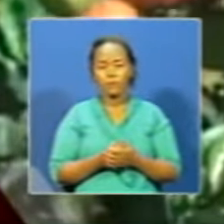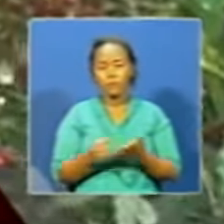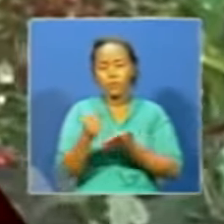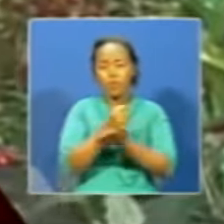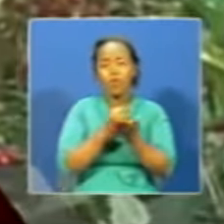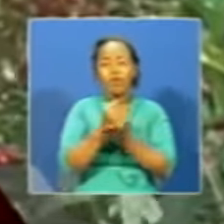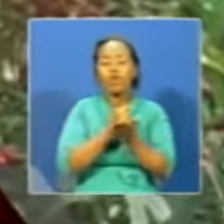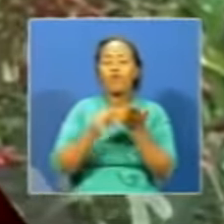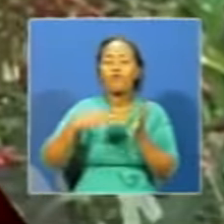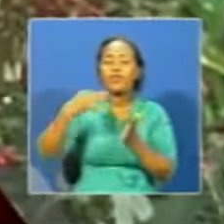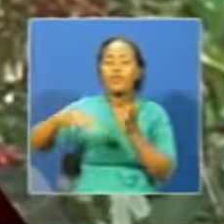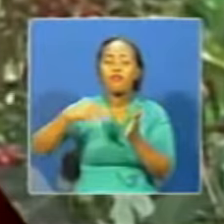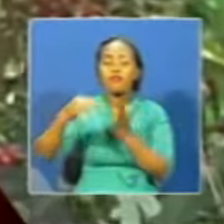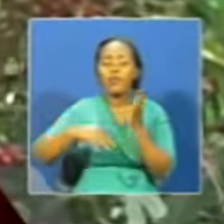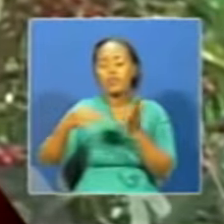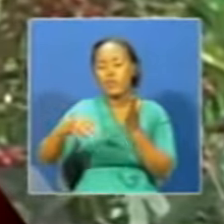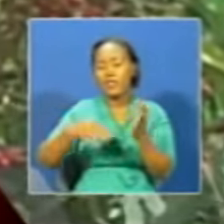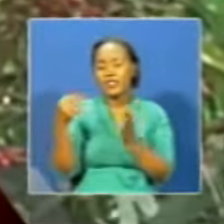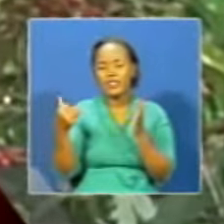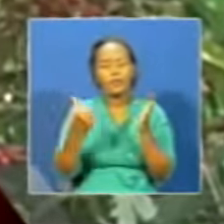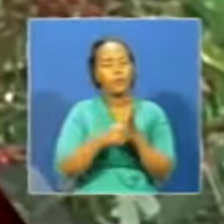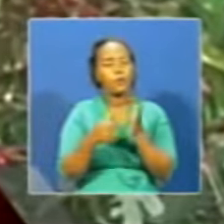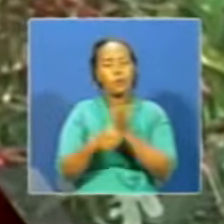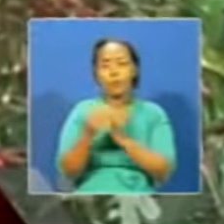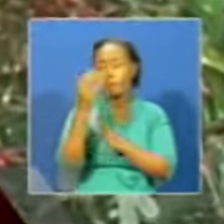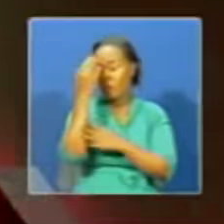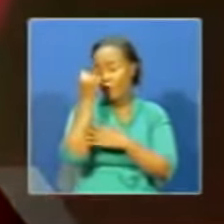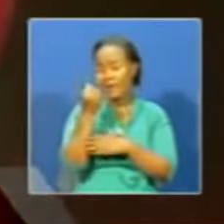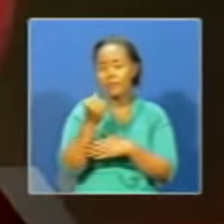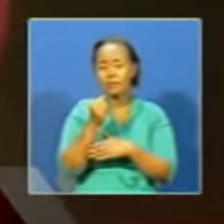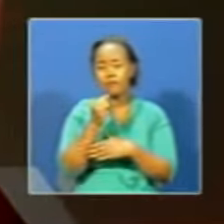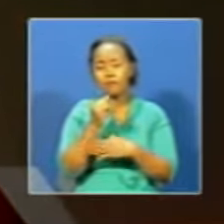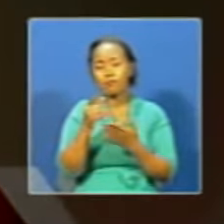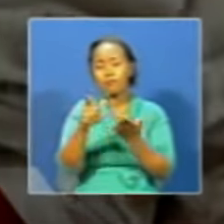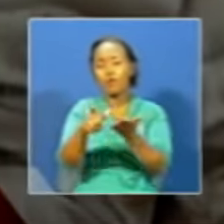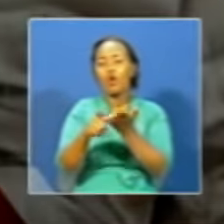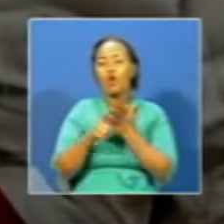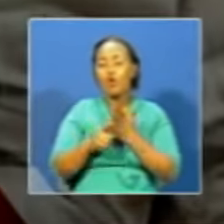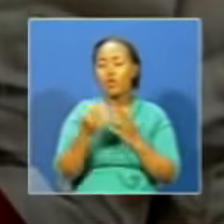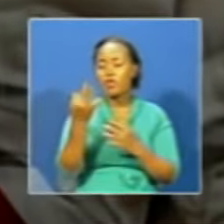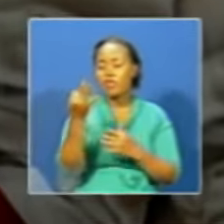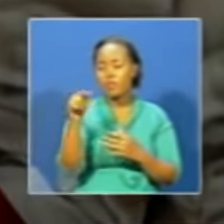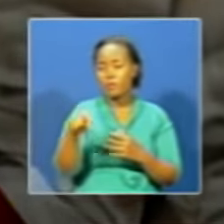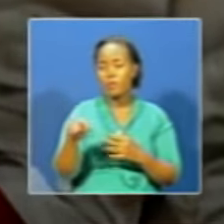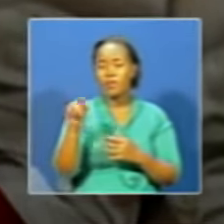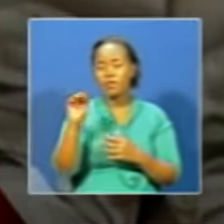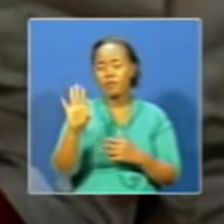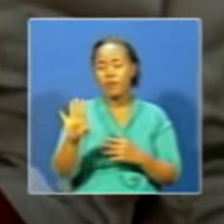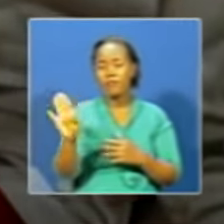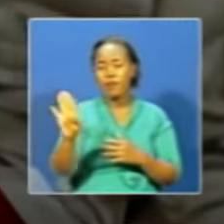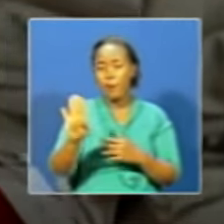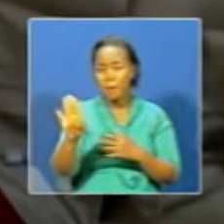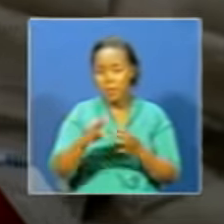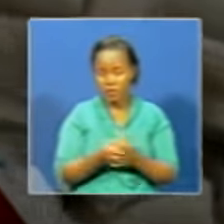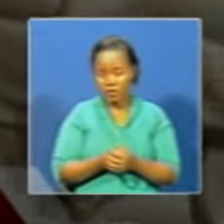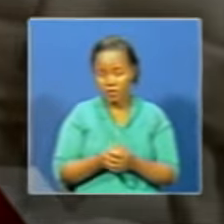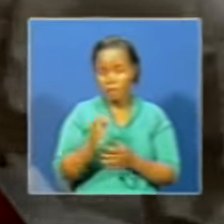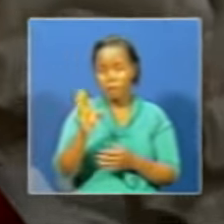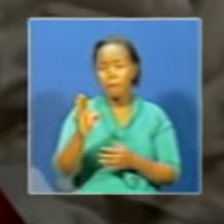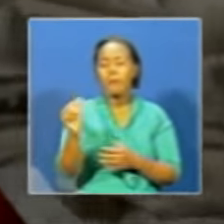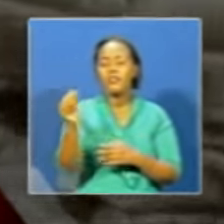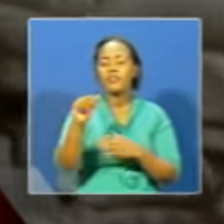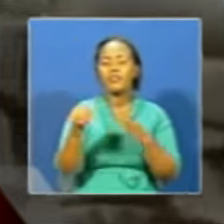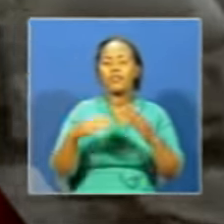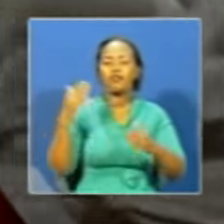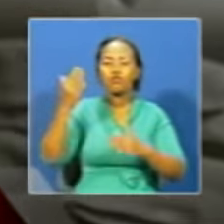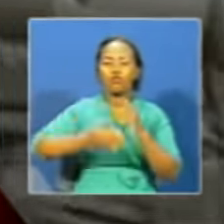auctioned because of a 163 million shillings debt, Agriculture Cabinet Secretary Peter Munya issued a directive stopping millers and marketing